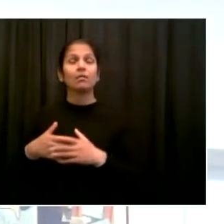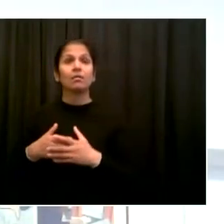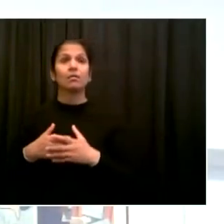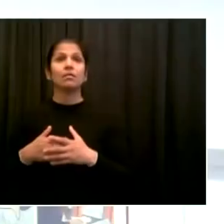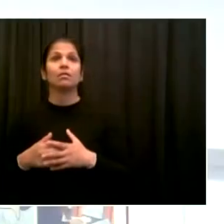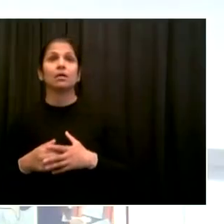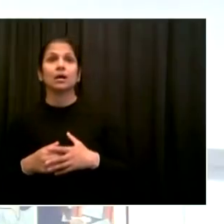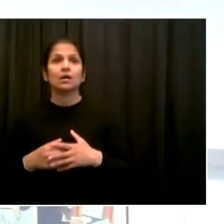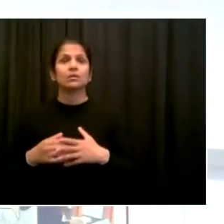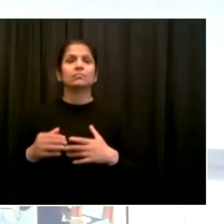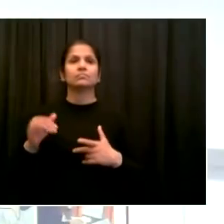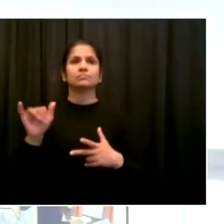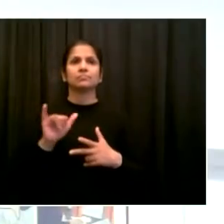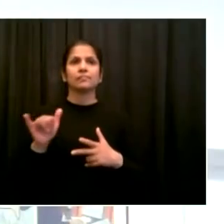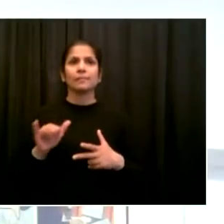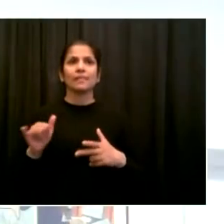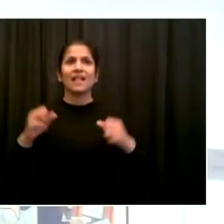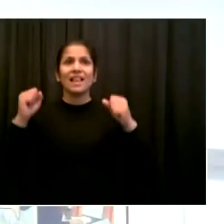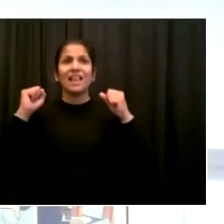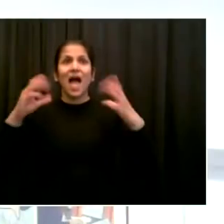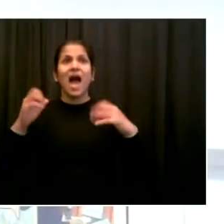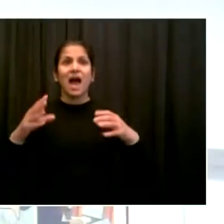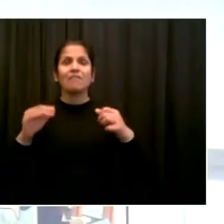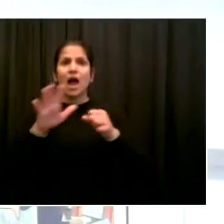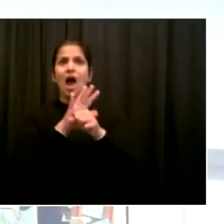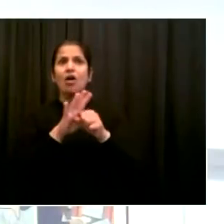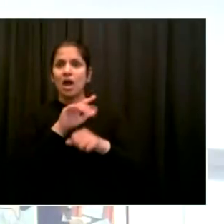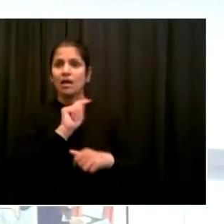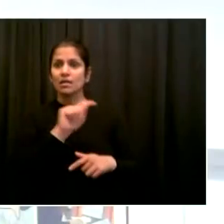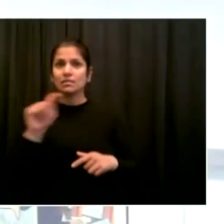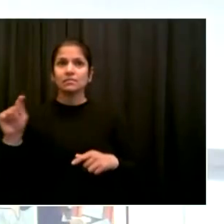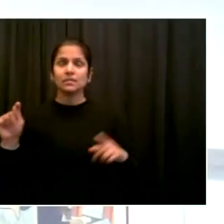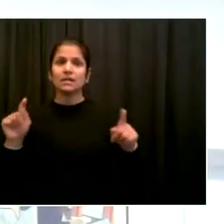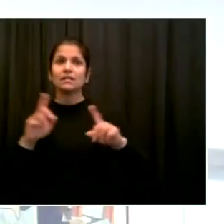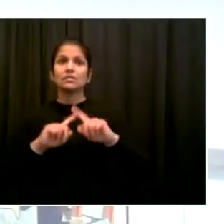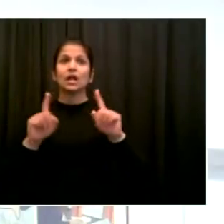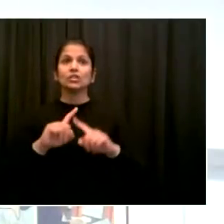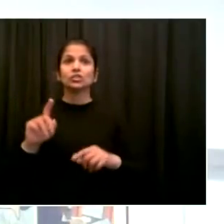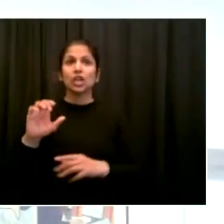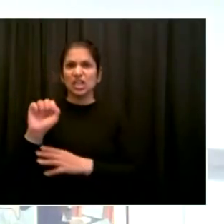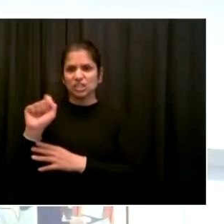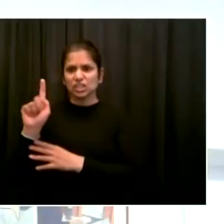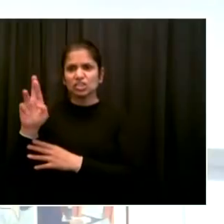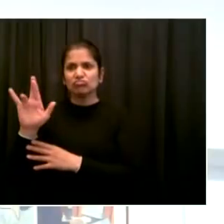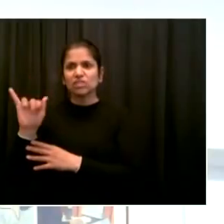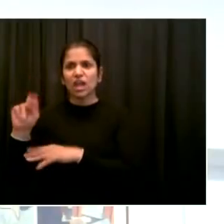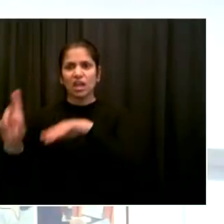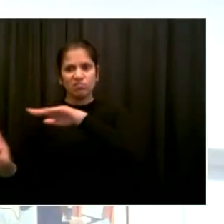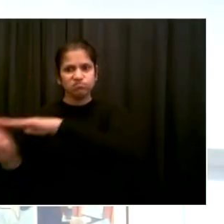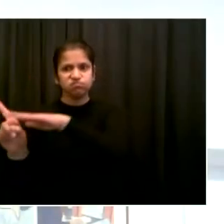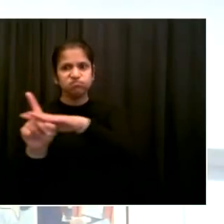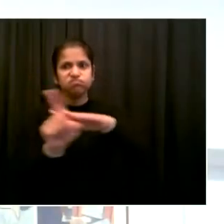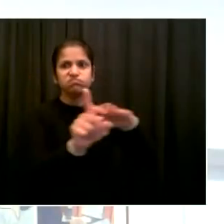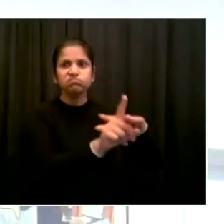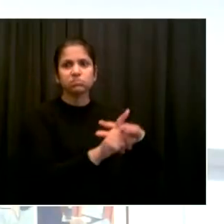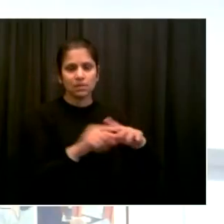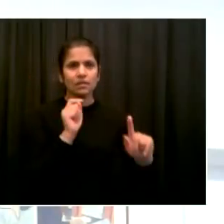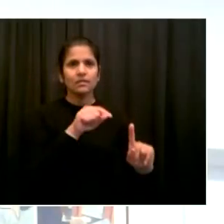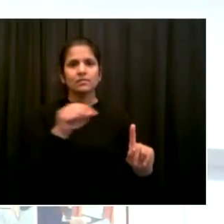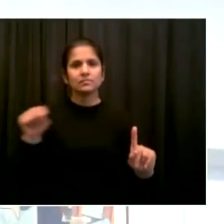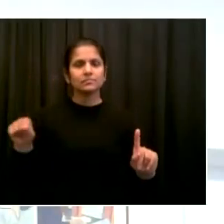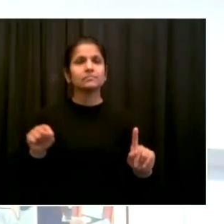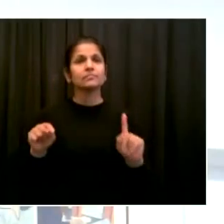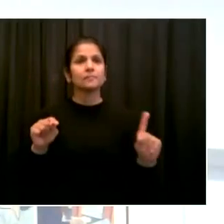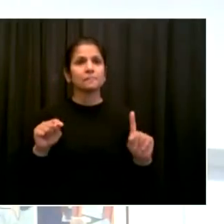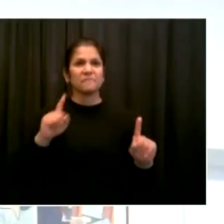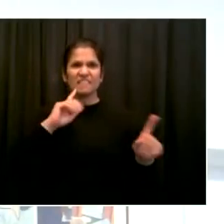greater proportions of certain variants seen in other parts of the United States as well as around the world as well. So this has